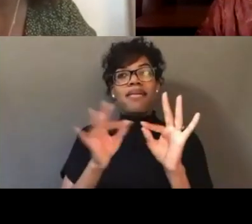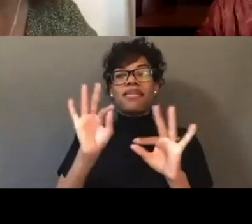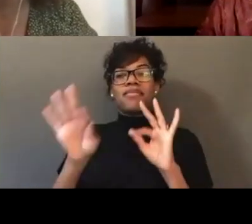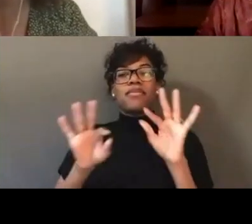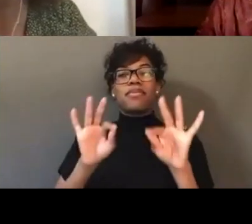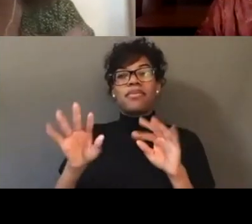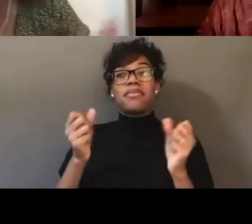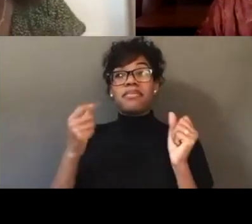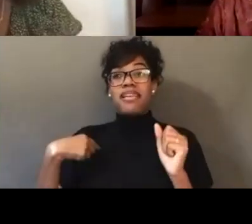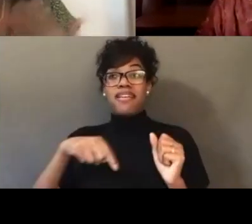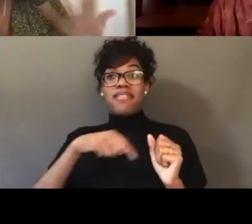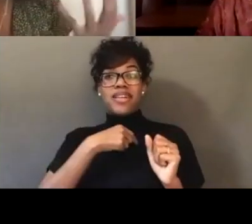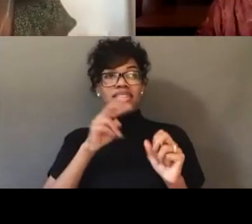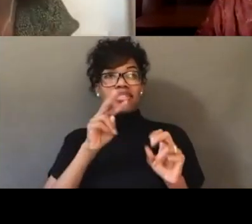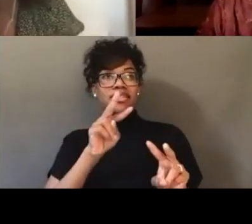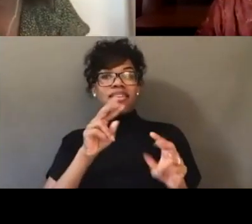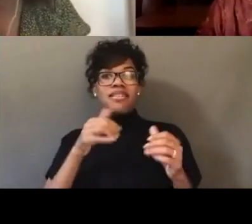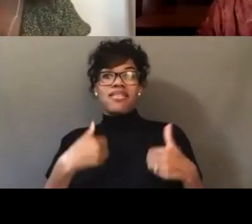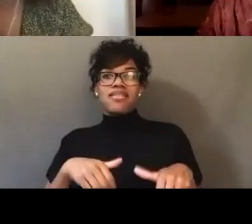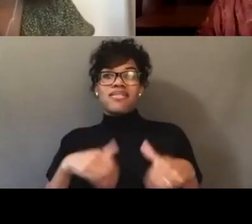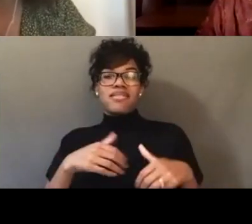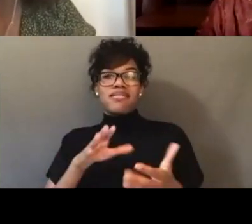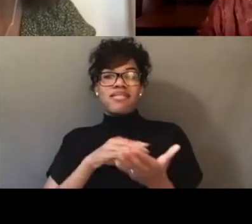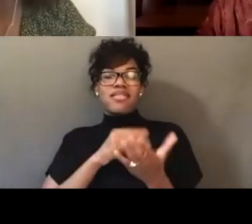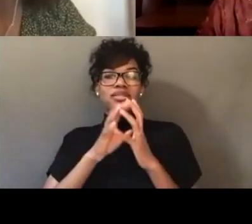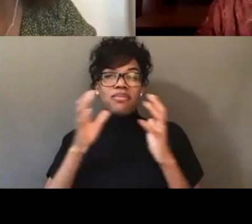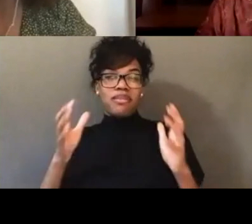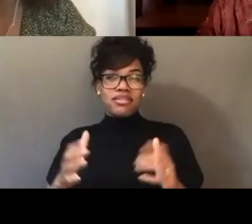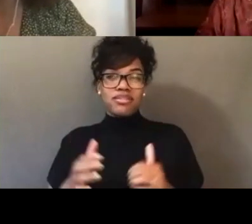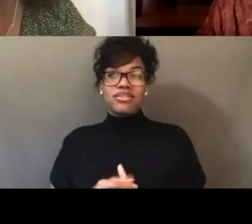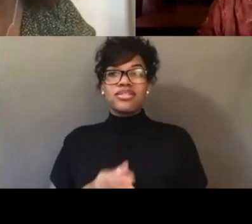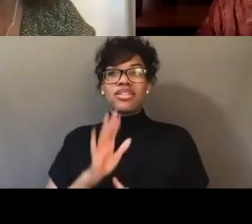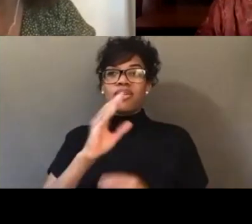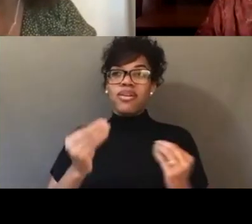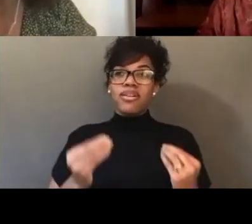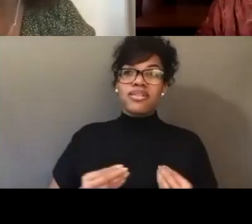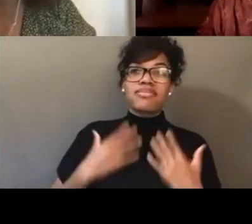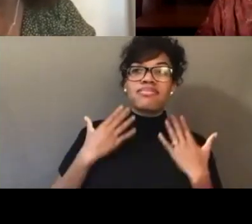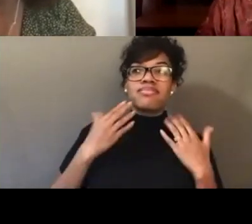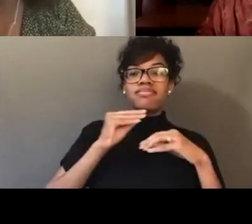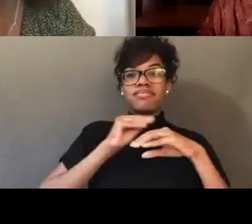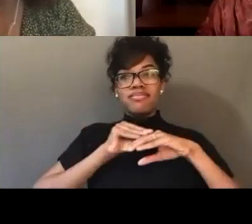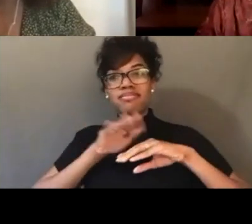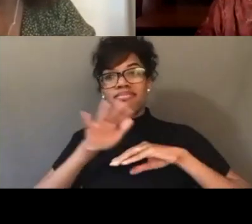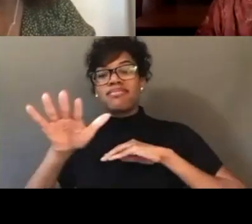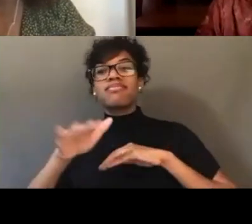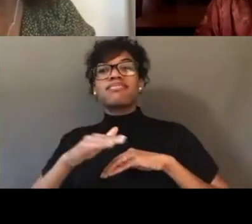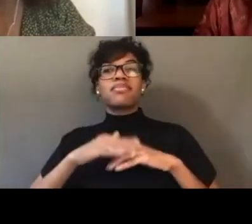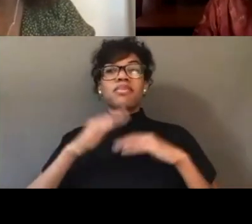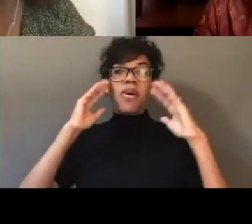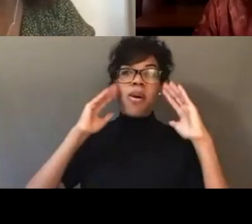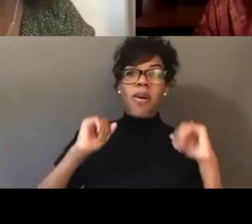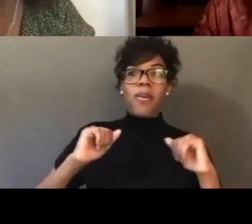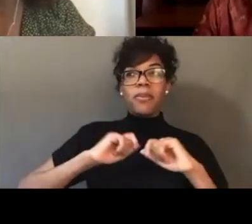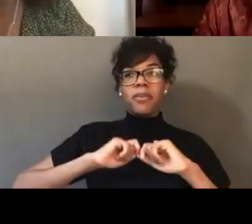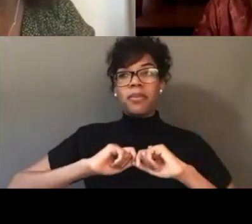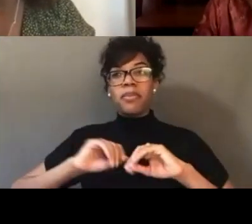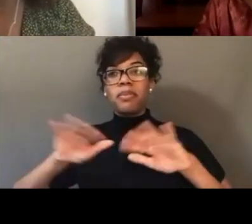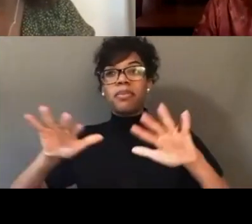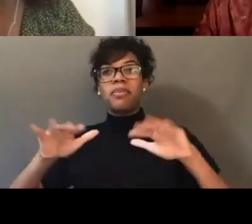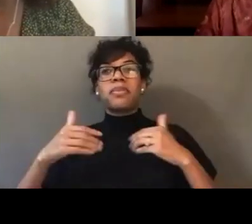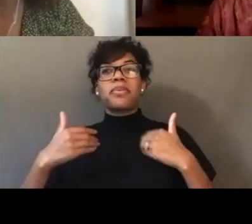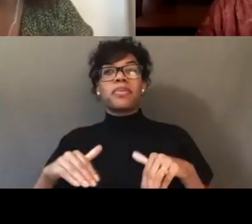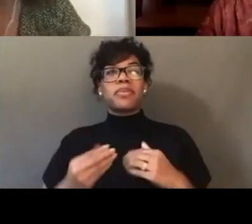of the advice, out of the inspiration, the hope that you all have given us, but also the reality of this moment and what this